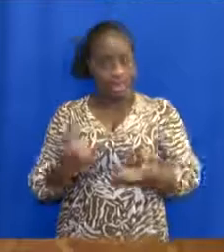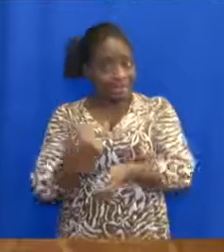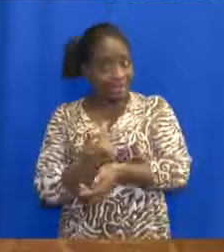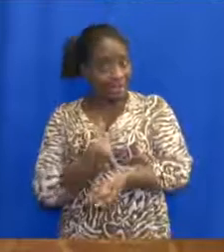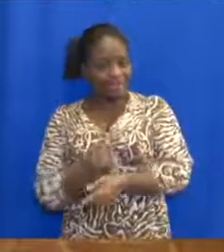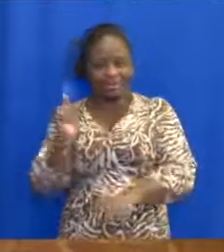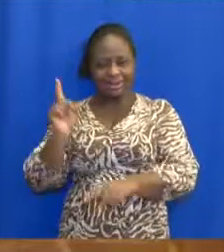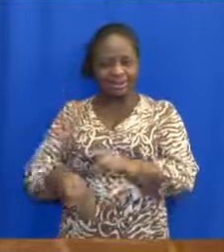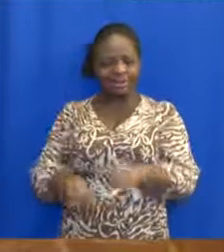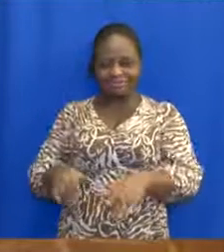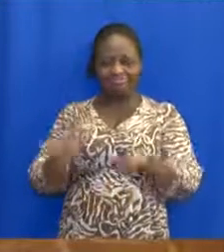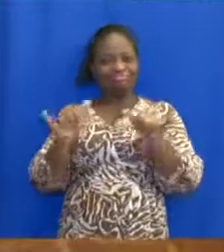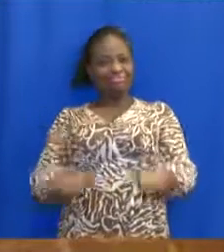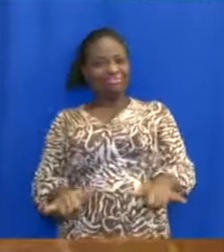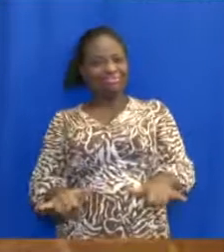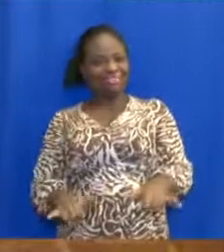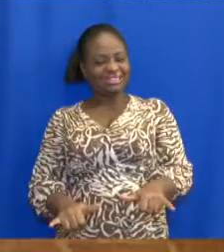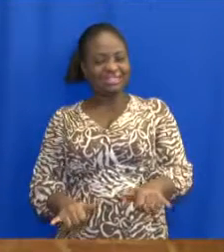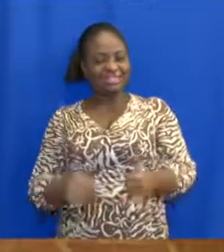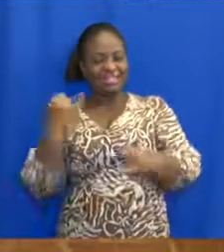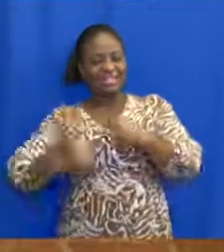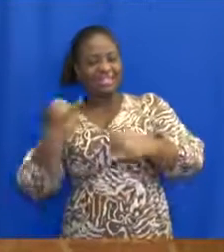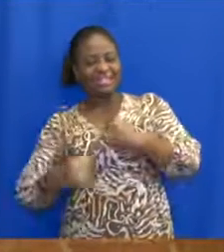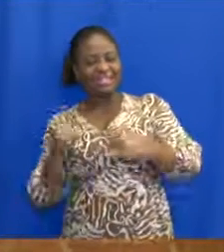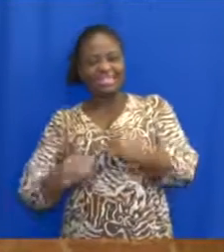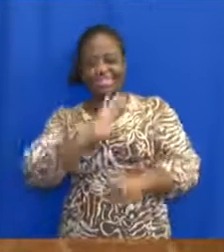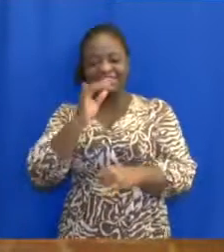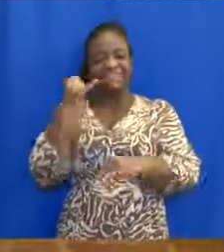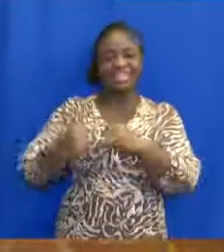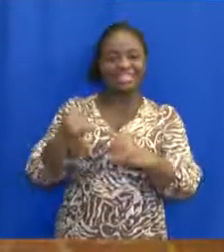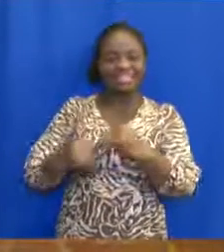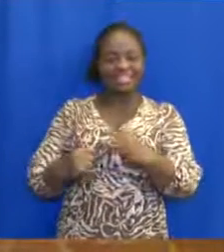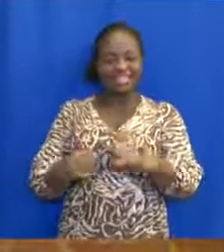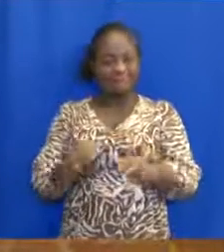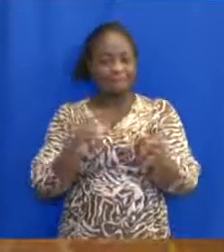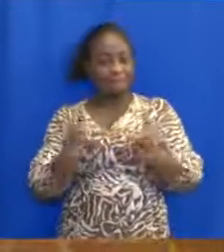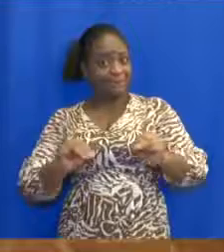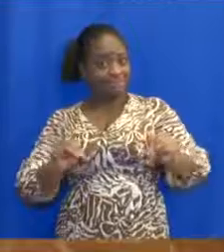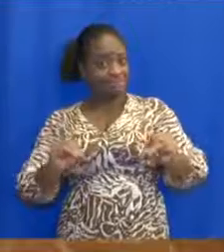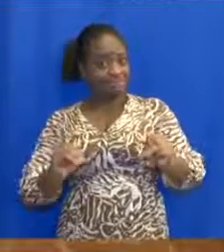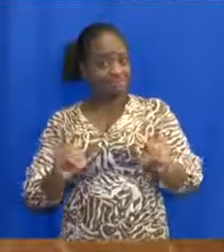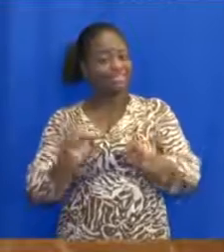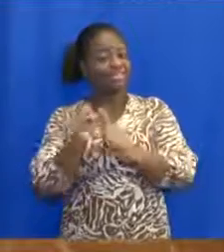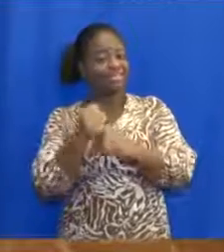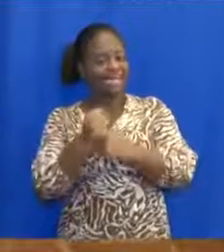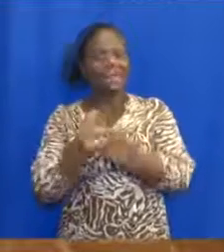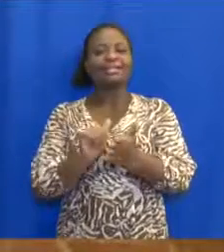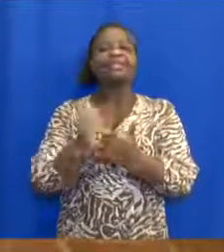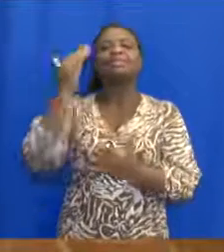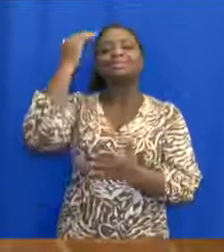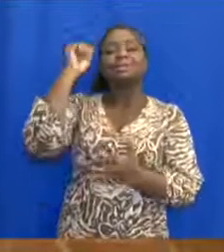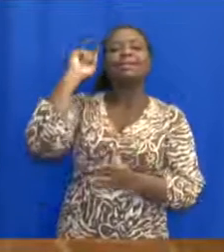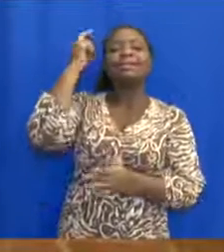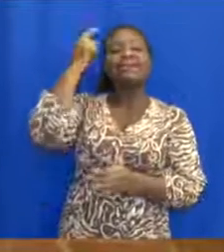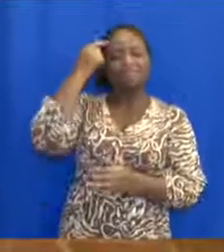Ghana cannot remain in a never-ending crisis management situation. That is why we've been putting measures